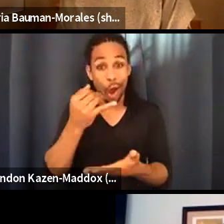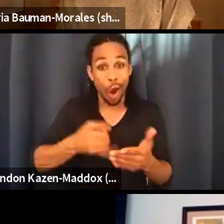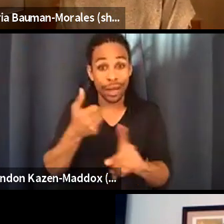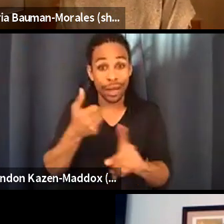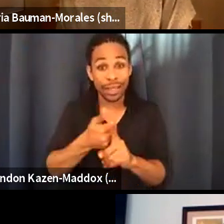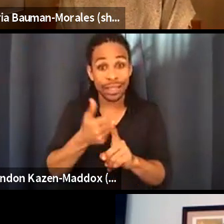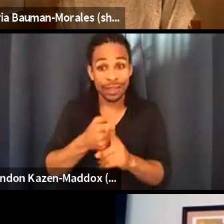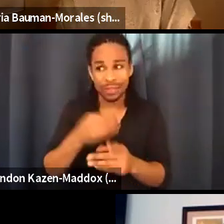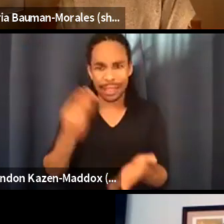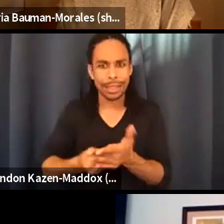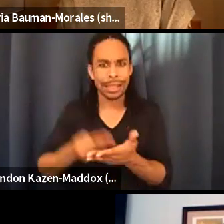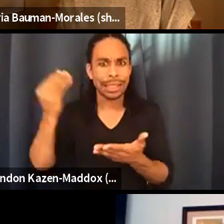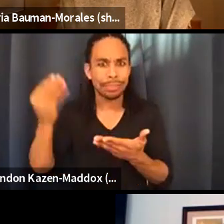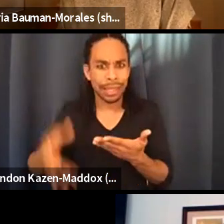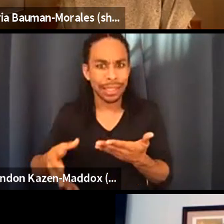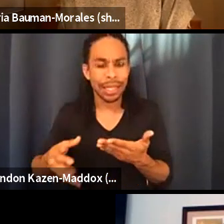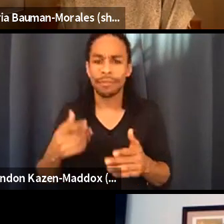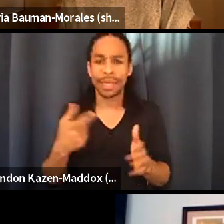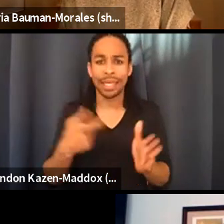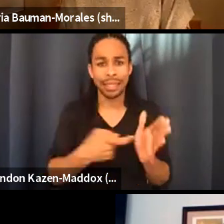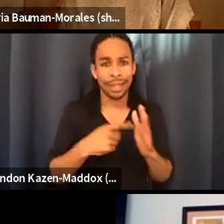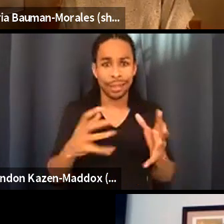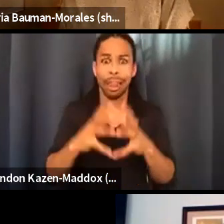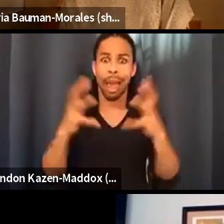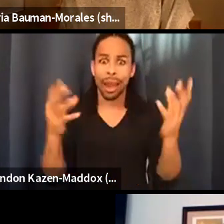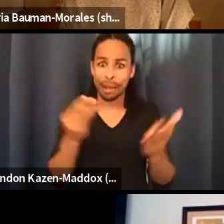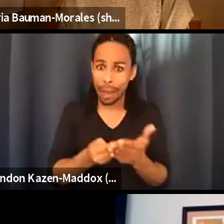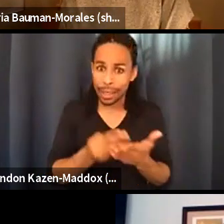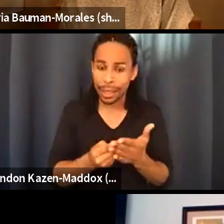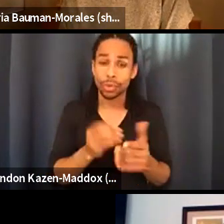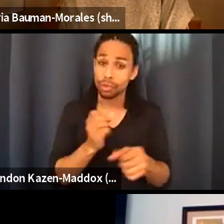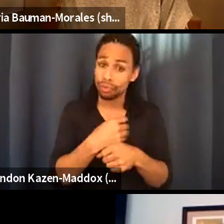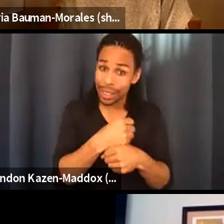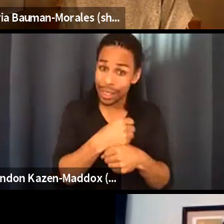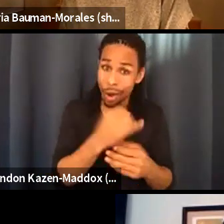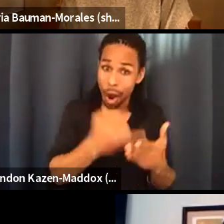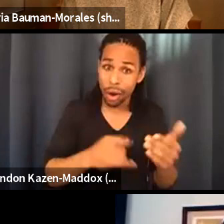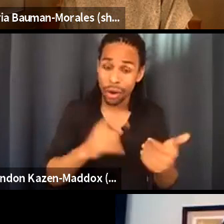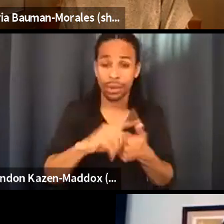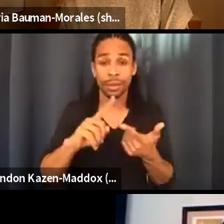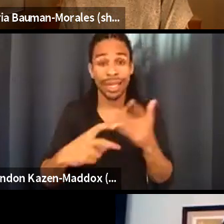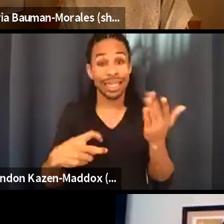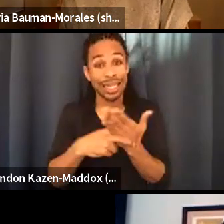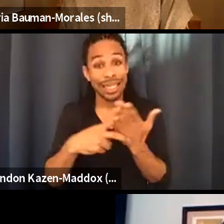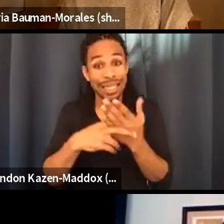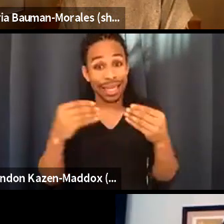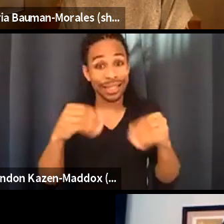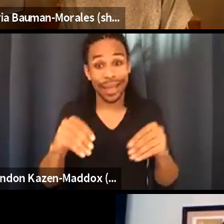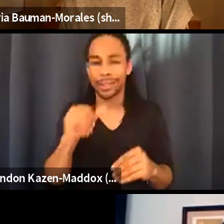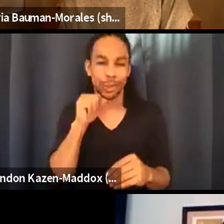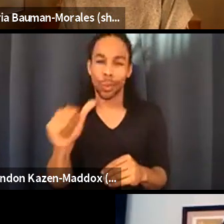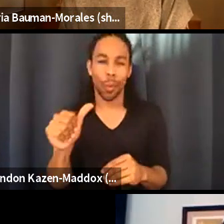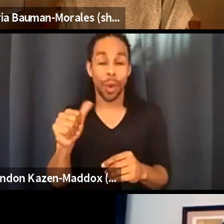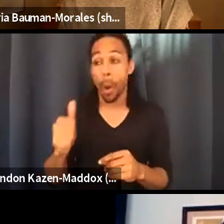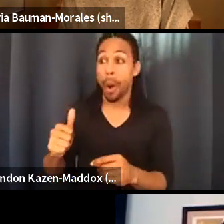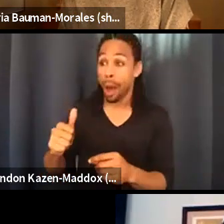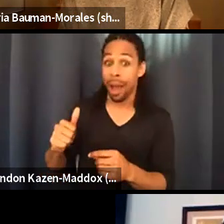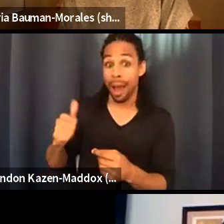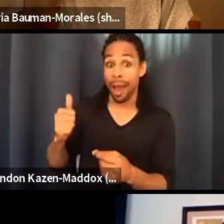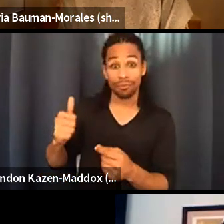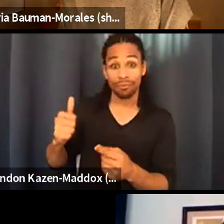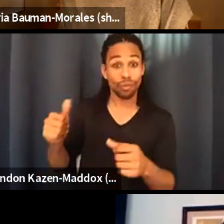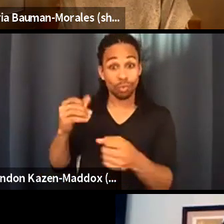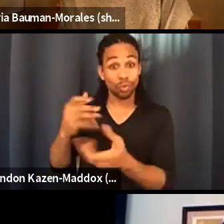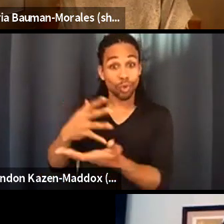sales don't pay the fee of the artist, even though that fee isn't even